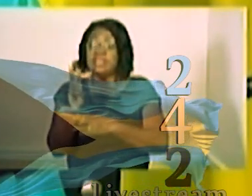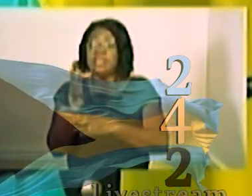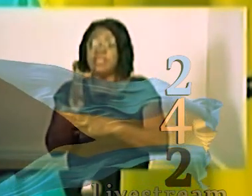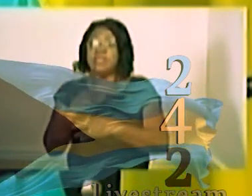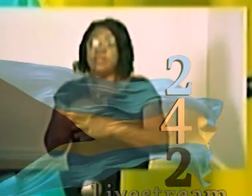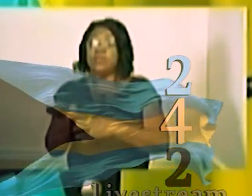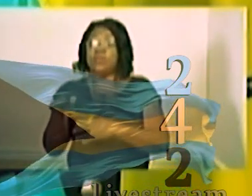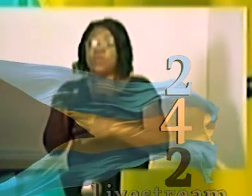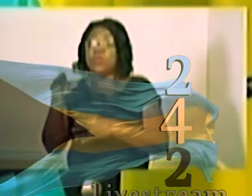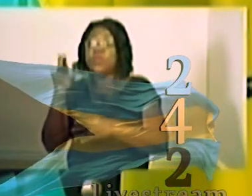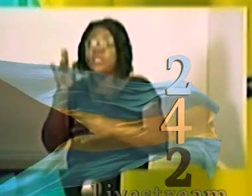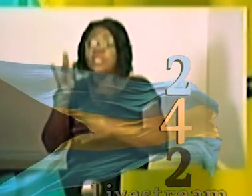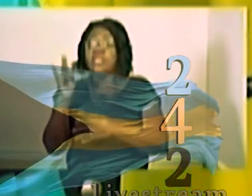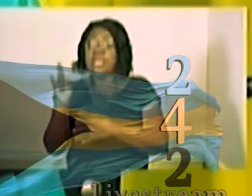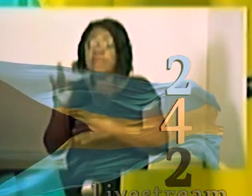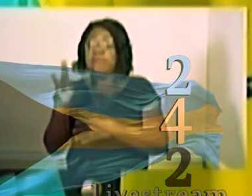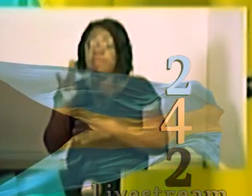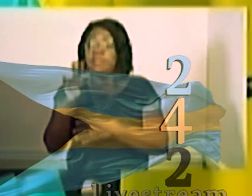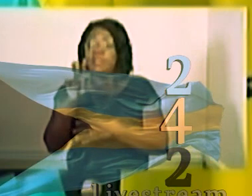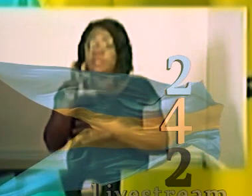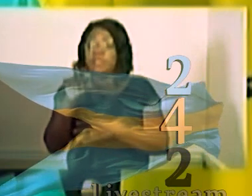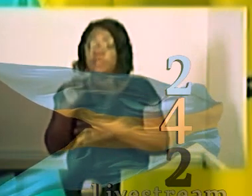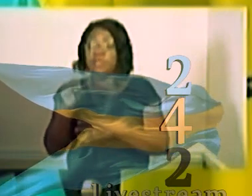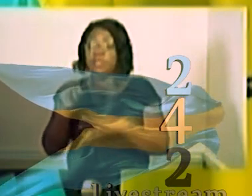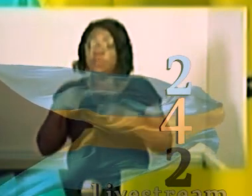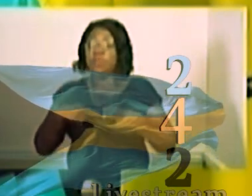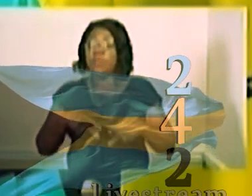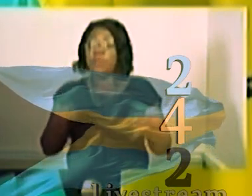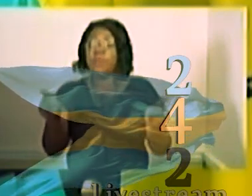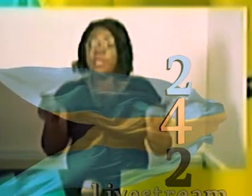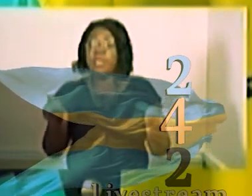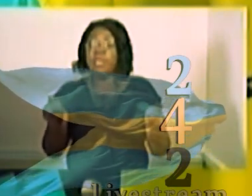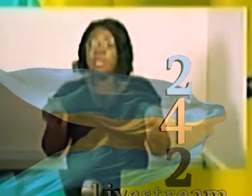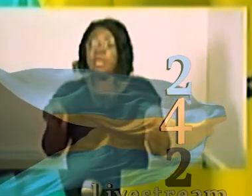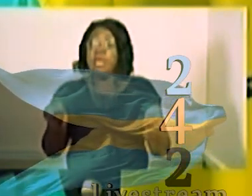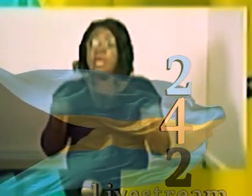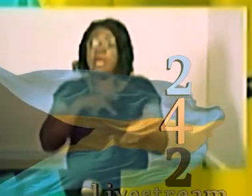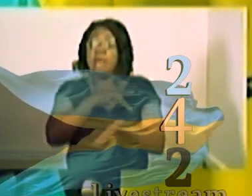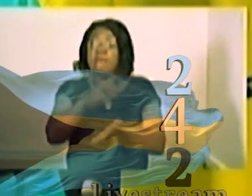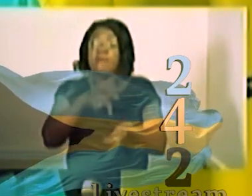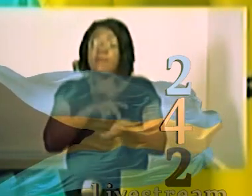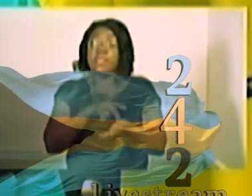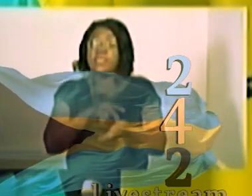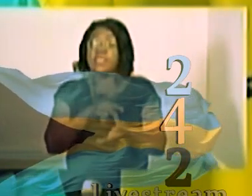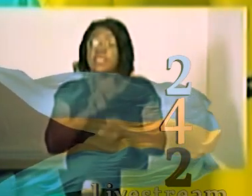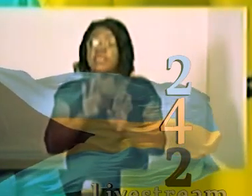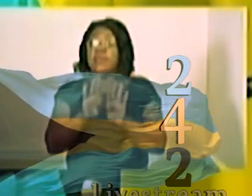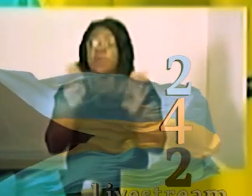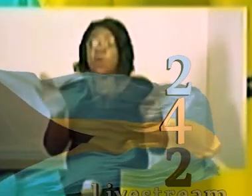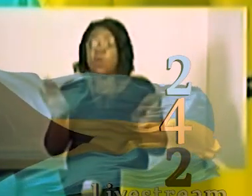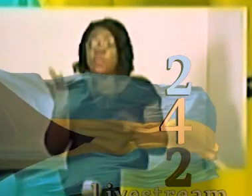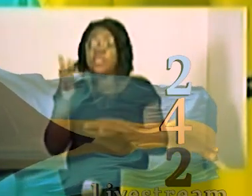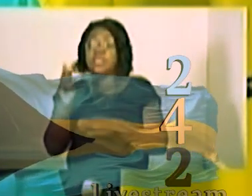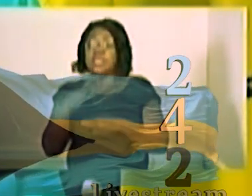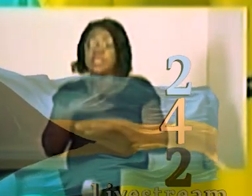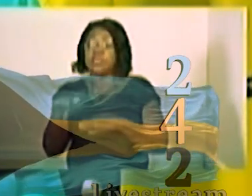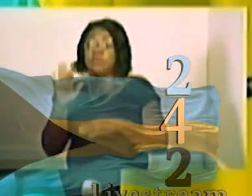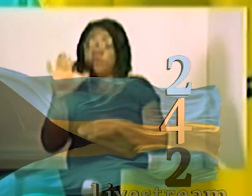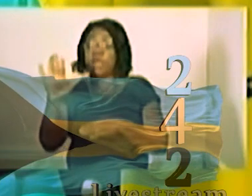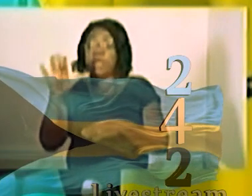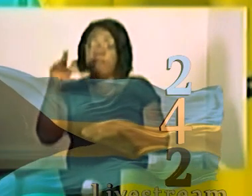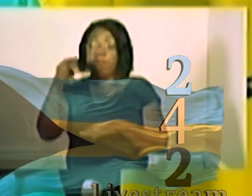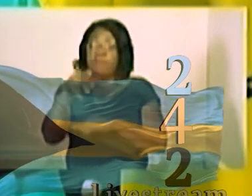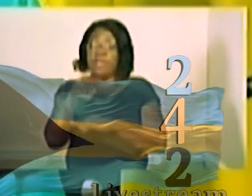to 7:30 p.m. to the general public, and pharmacies may operate 6 a.m. to 5